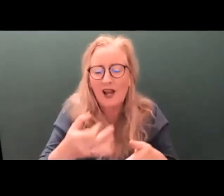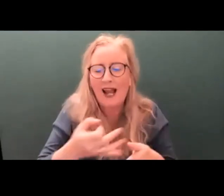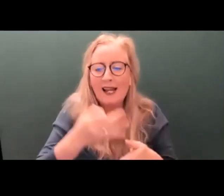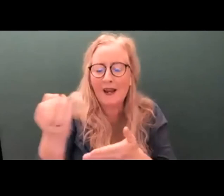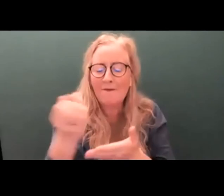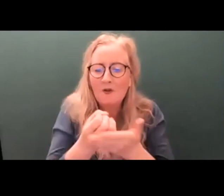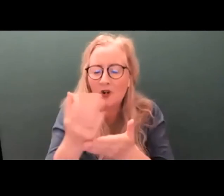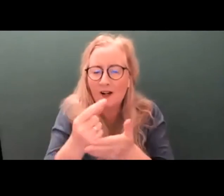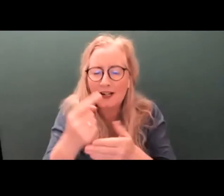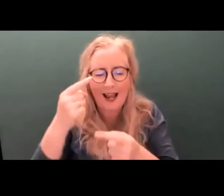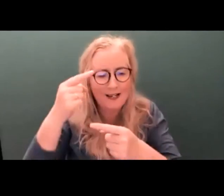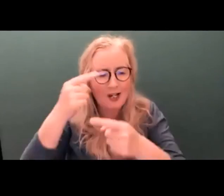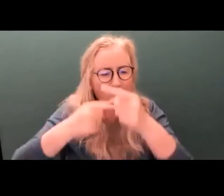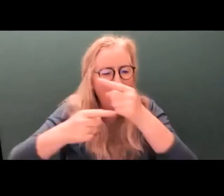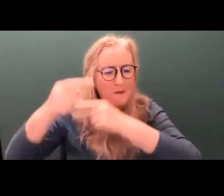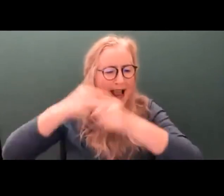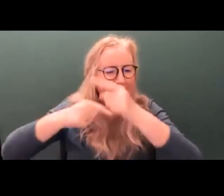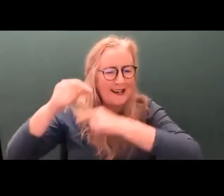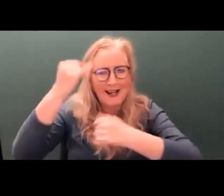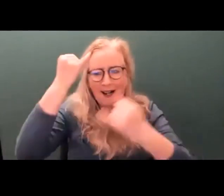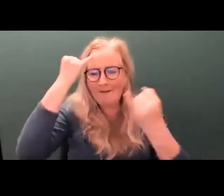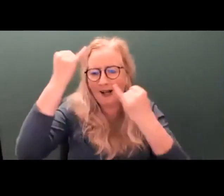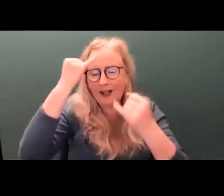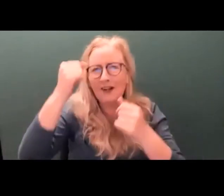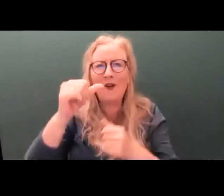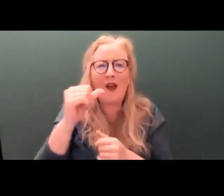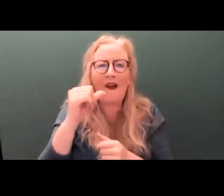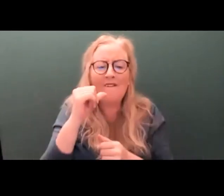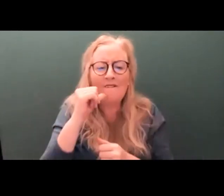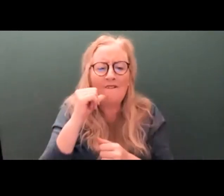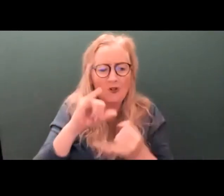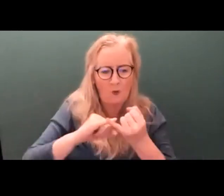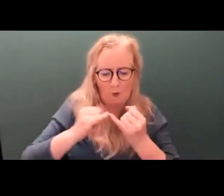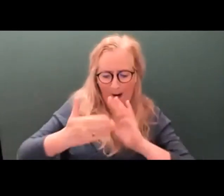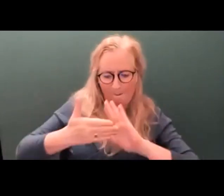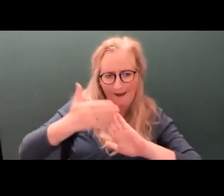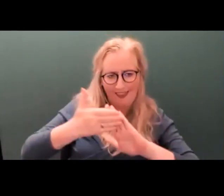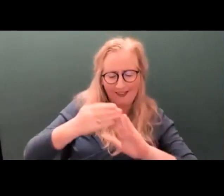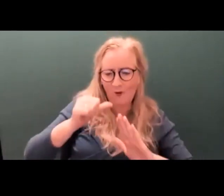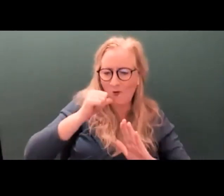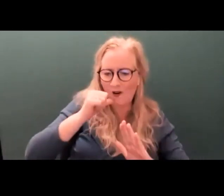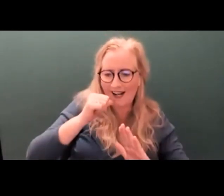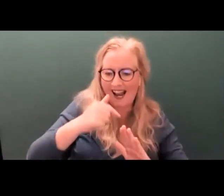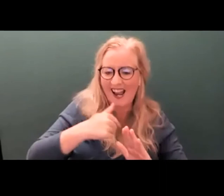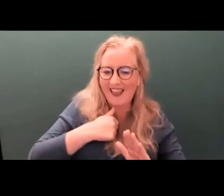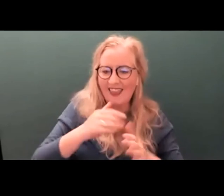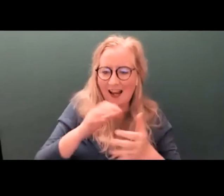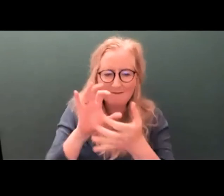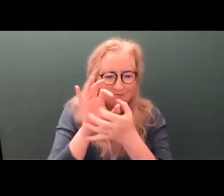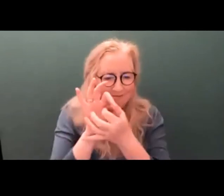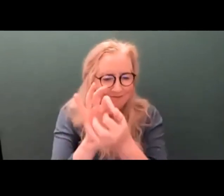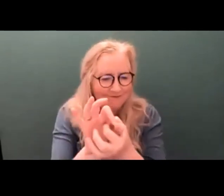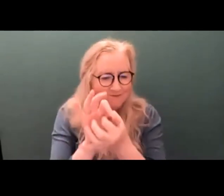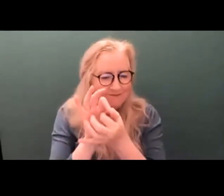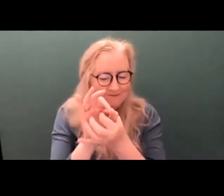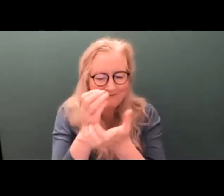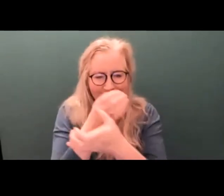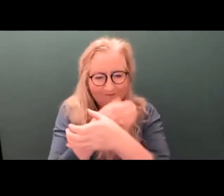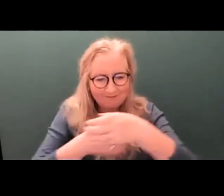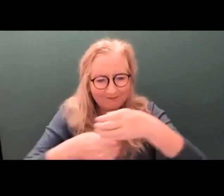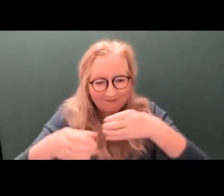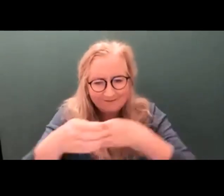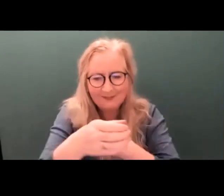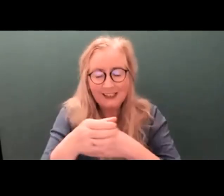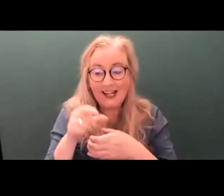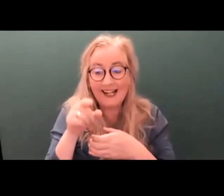in his imagination to the first builders. And engaging them empathetically so that they